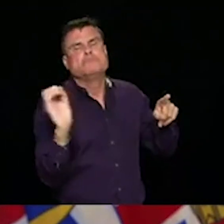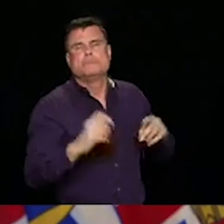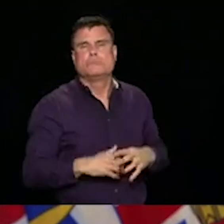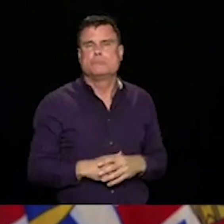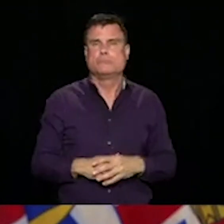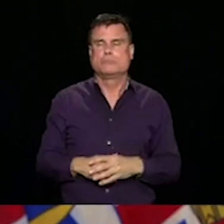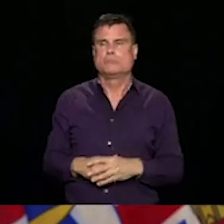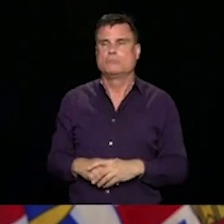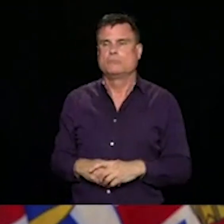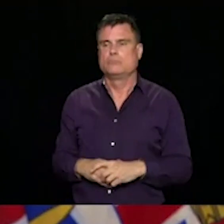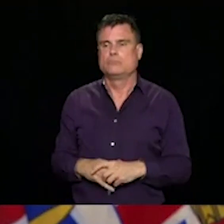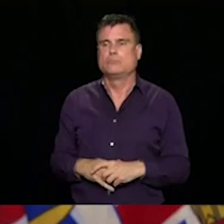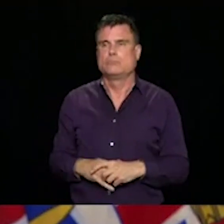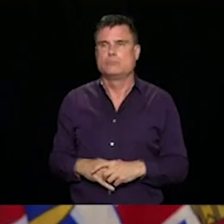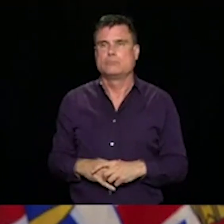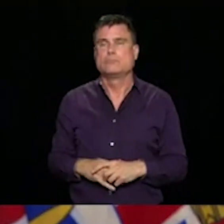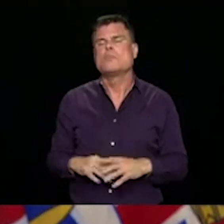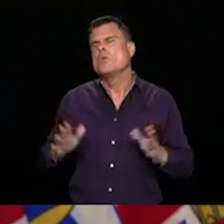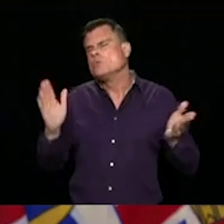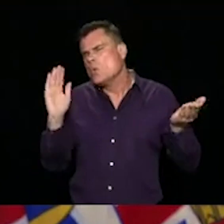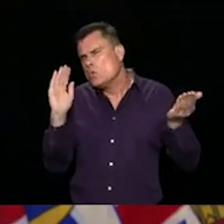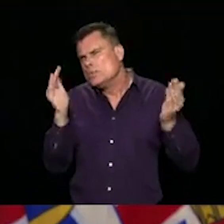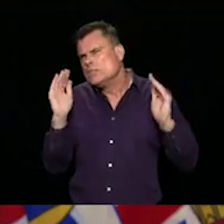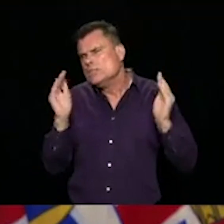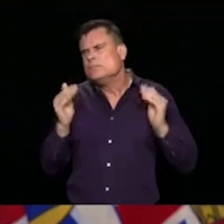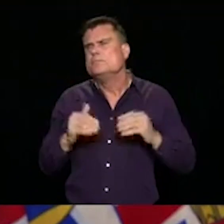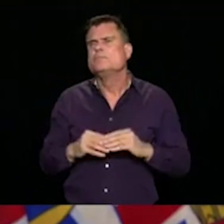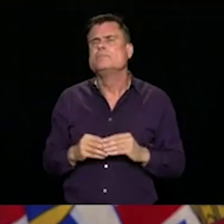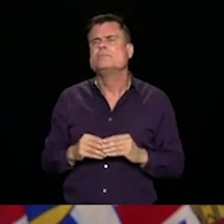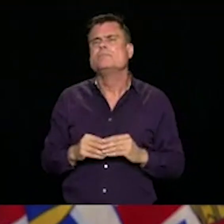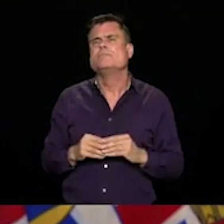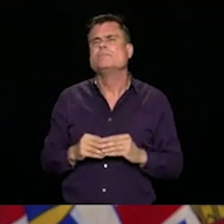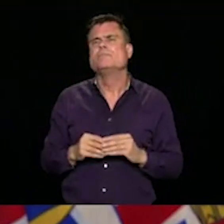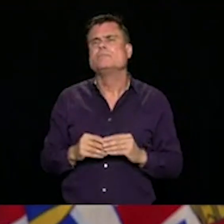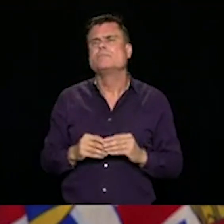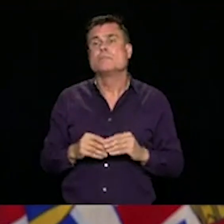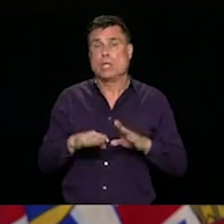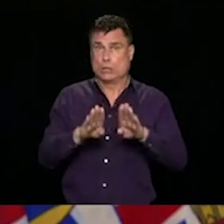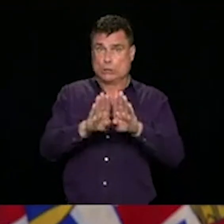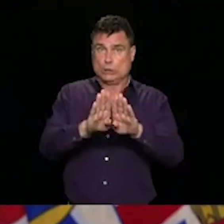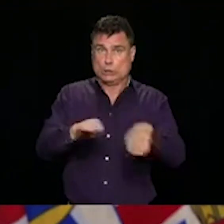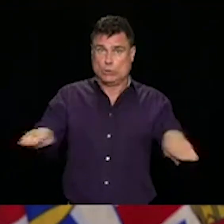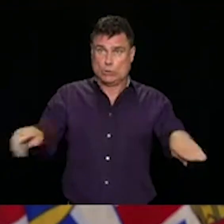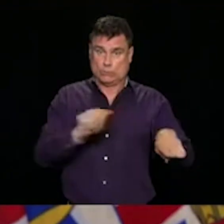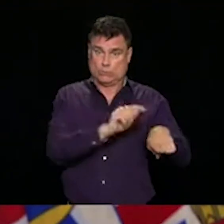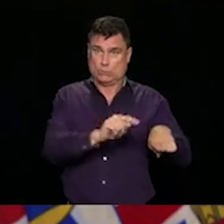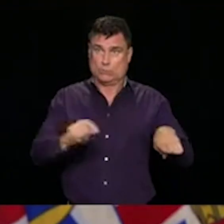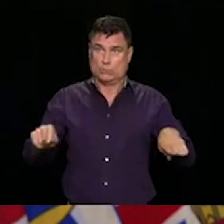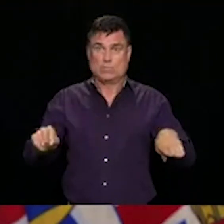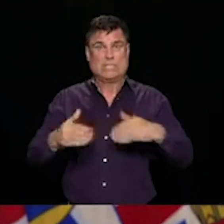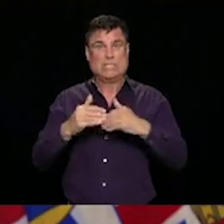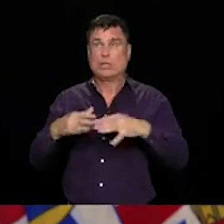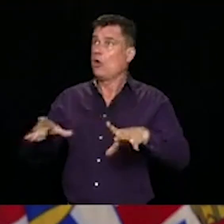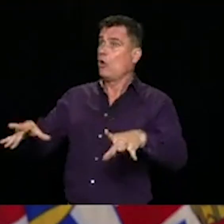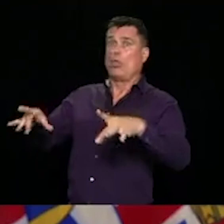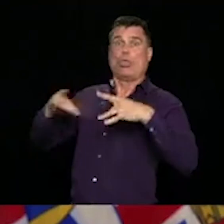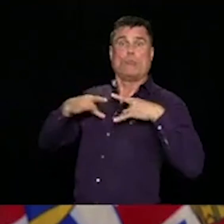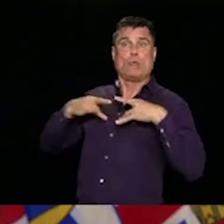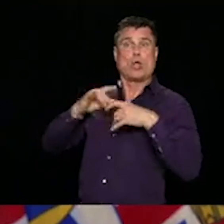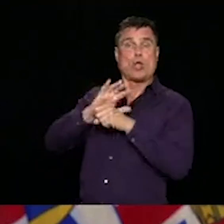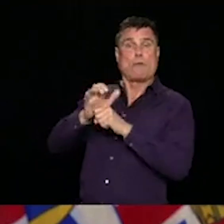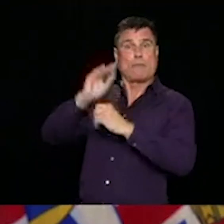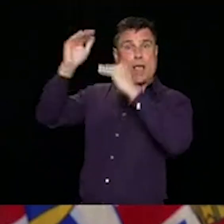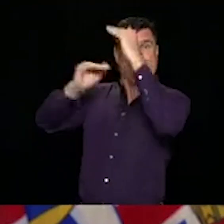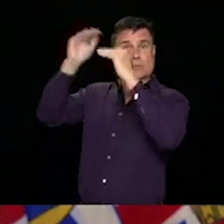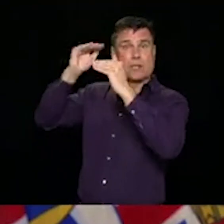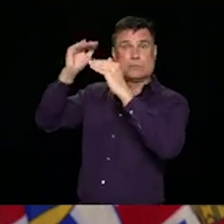adult than vice versa. And it may have something to do, there was a nice study that came out on the weekend that looked at the ACE2 receptors.